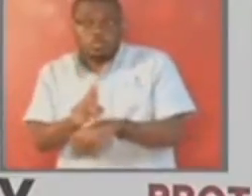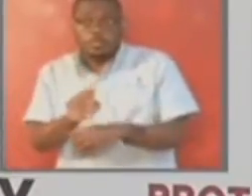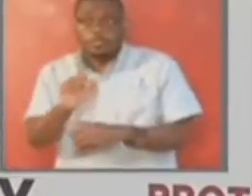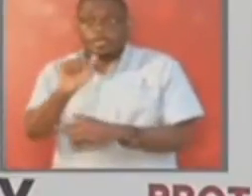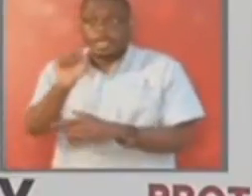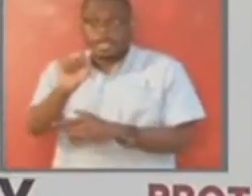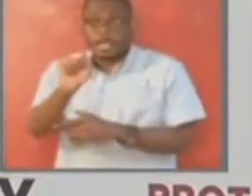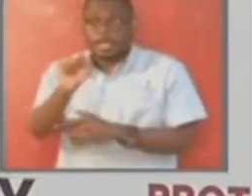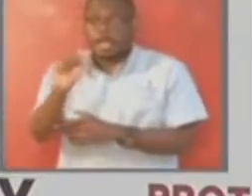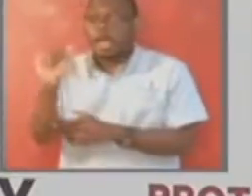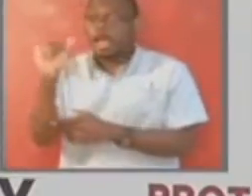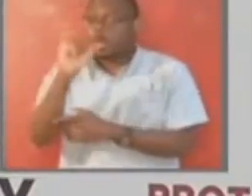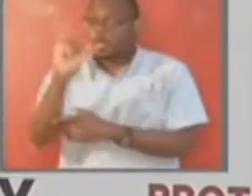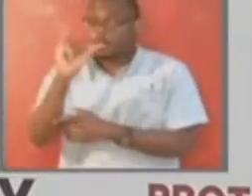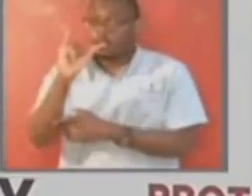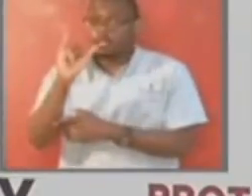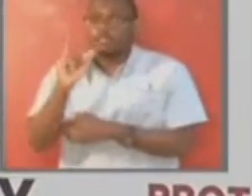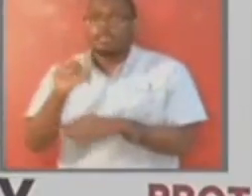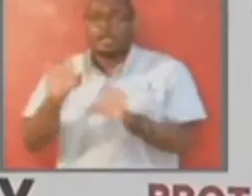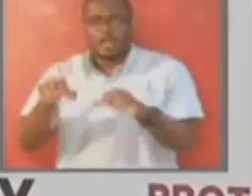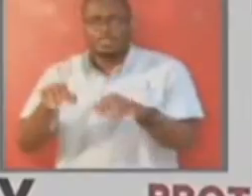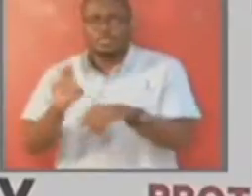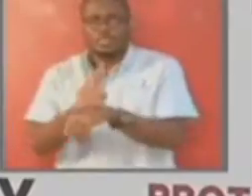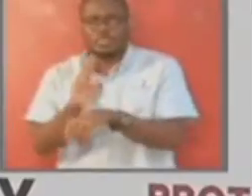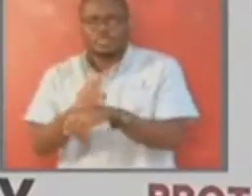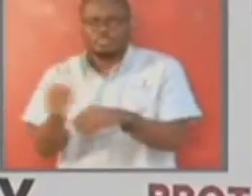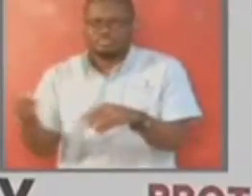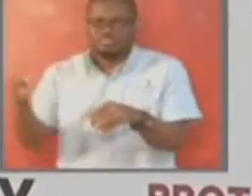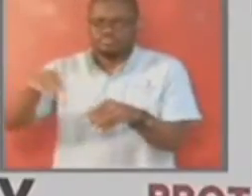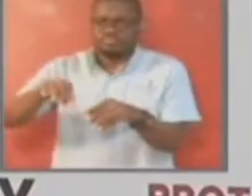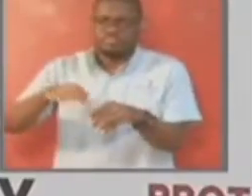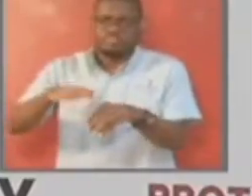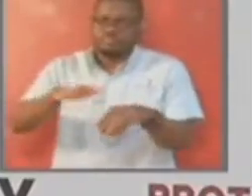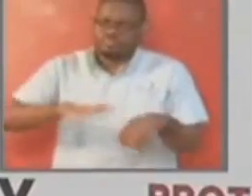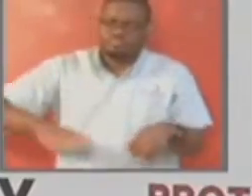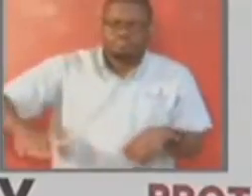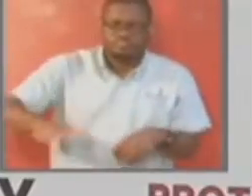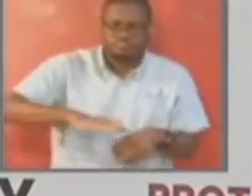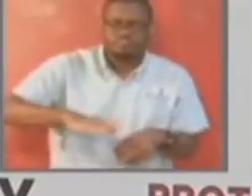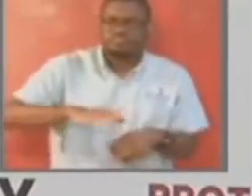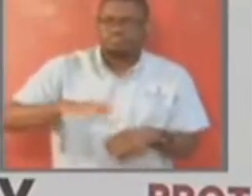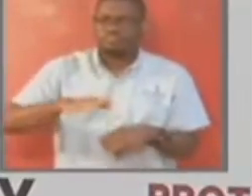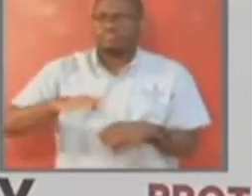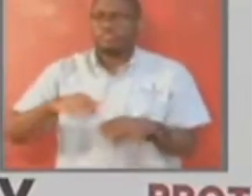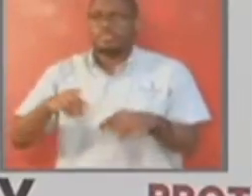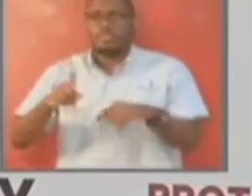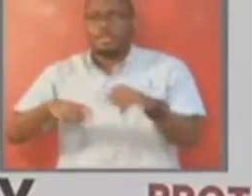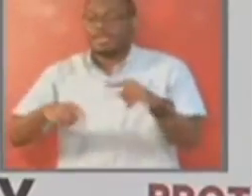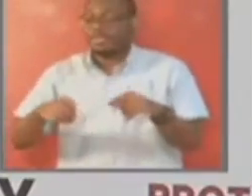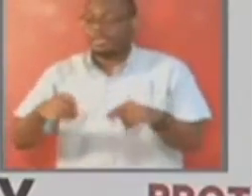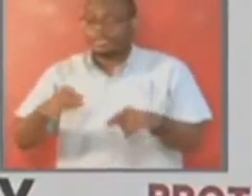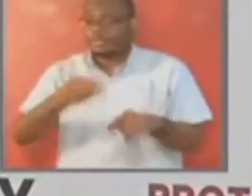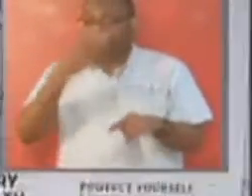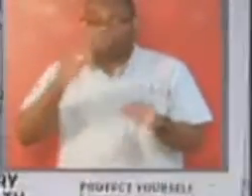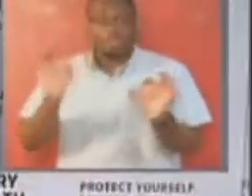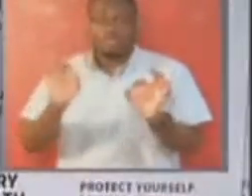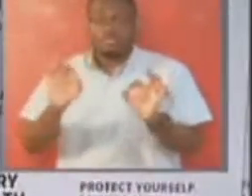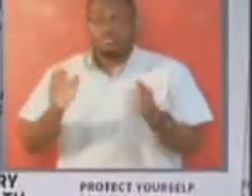used to sanitize a surface if it is you are unable to tolerate bleach. I hope that answers your